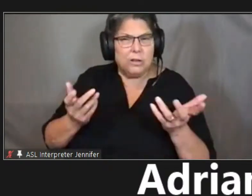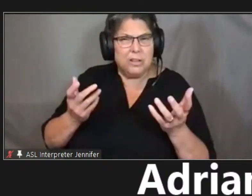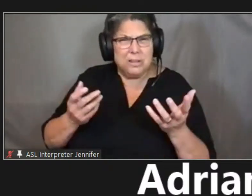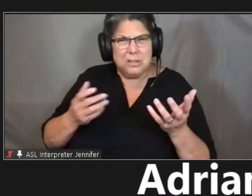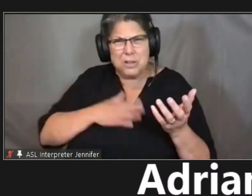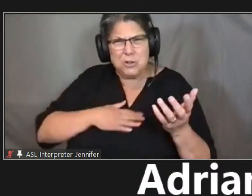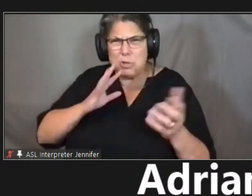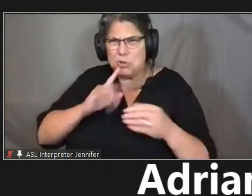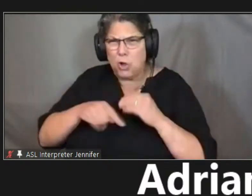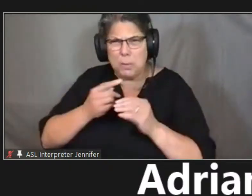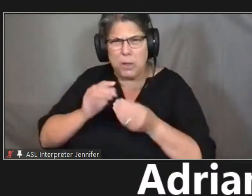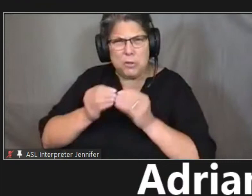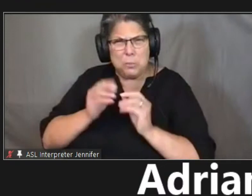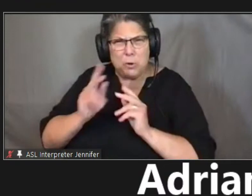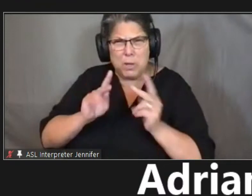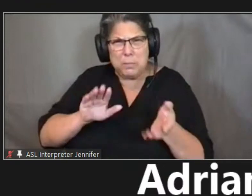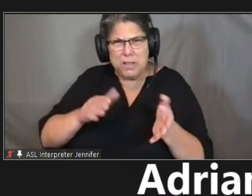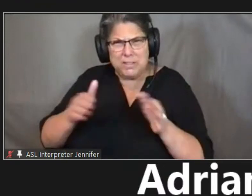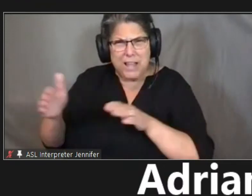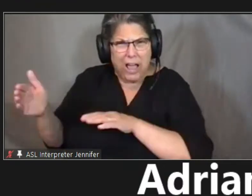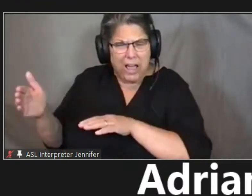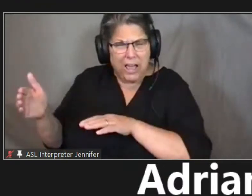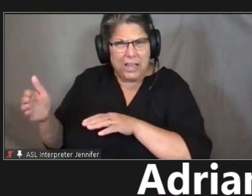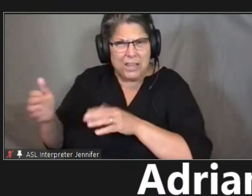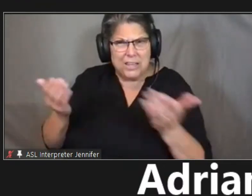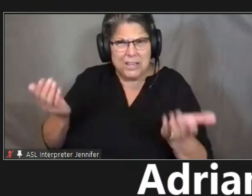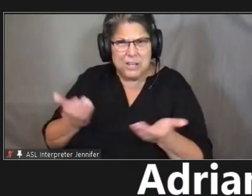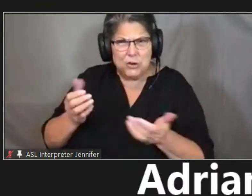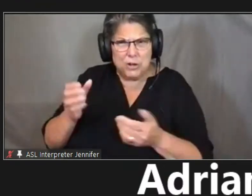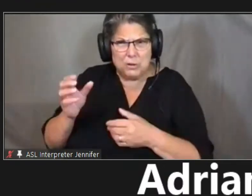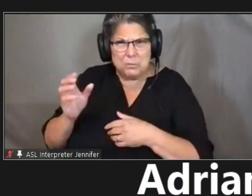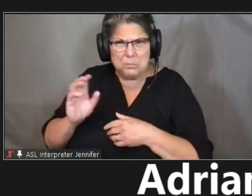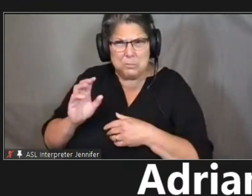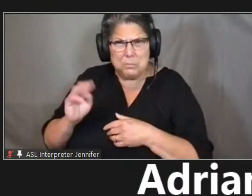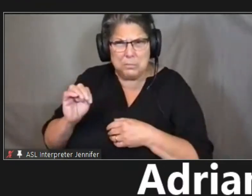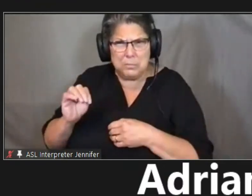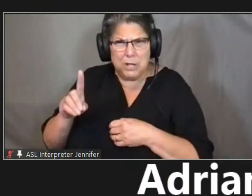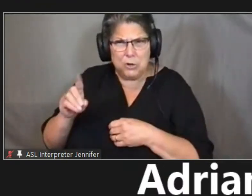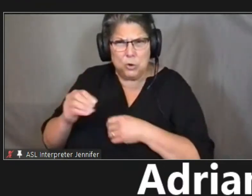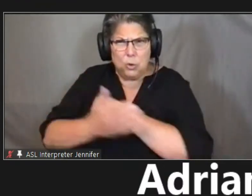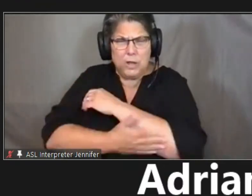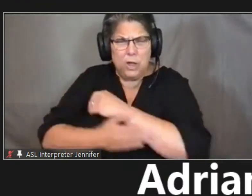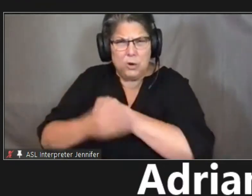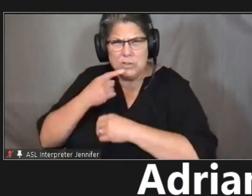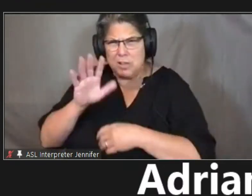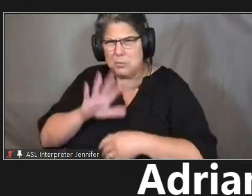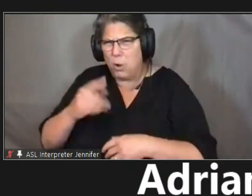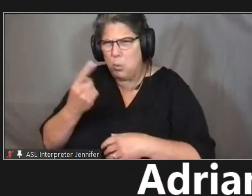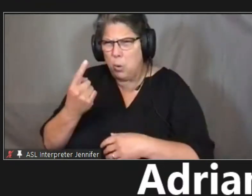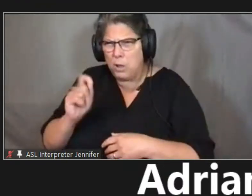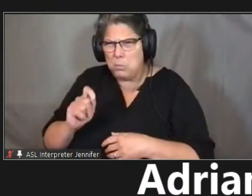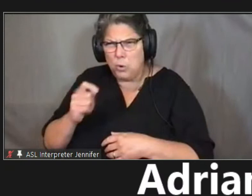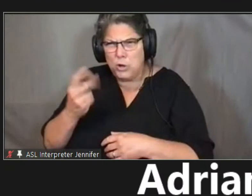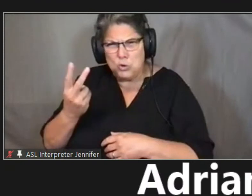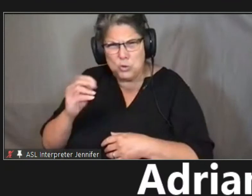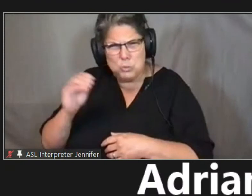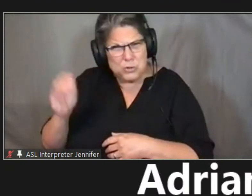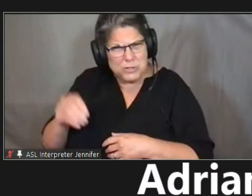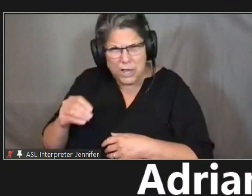death rate for confirmed cases in Mendocino County is like 1.2 or something percent.